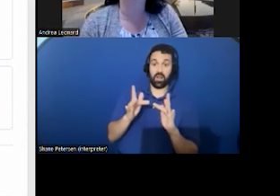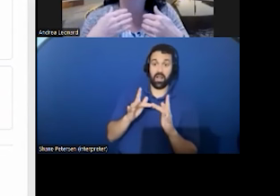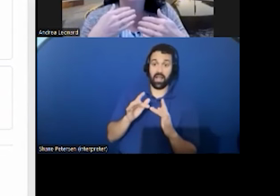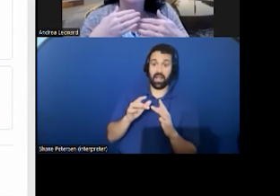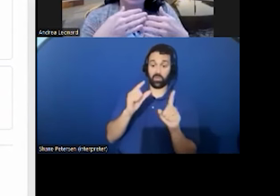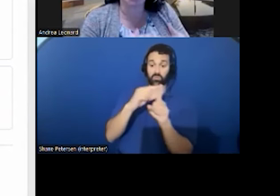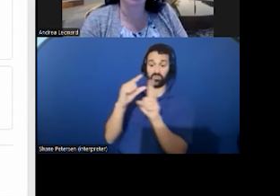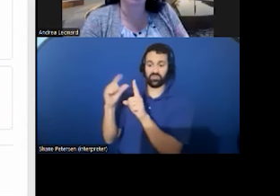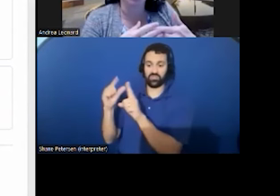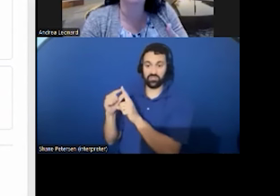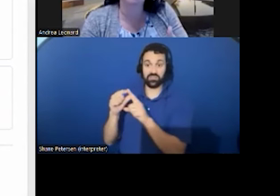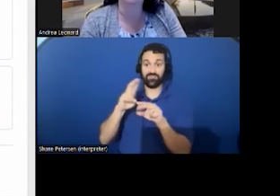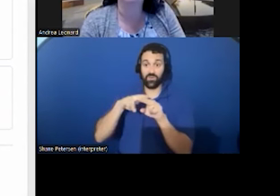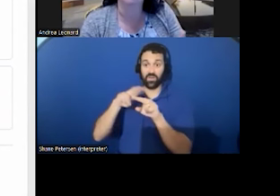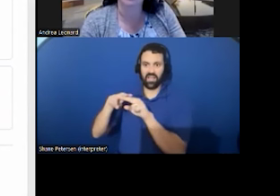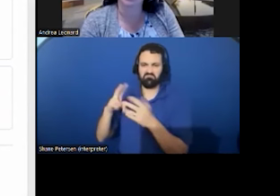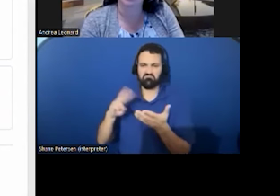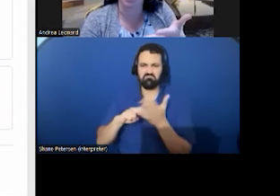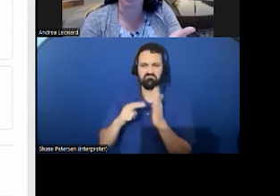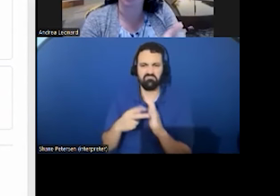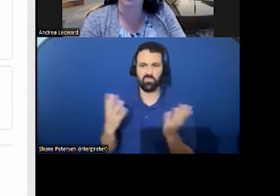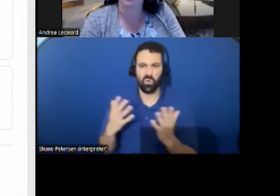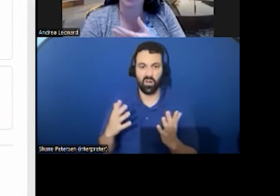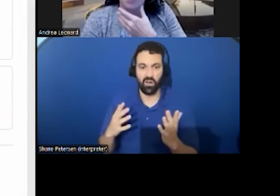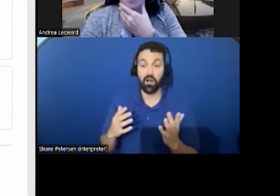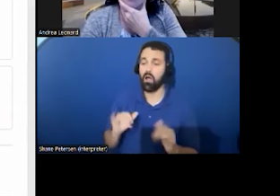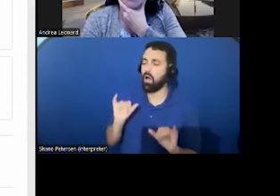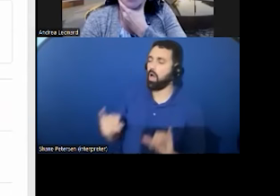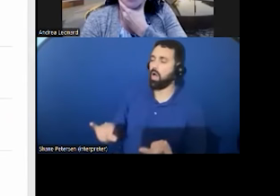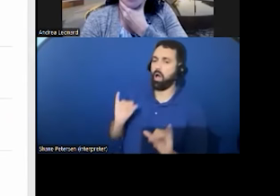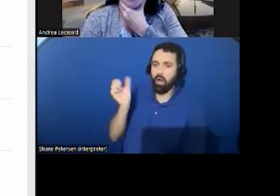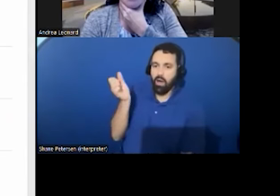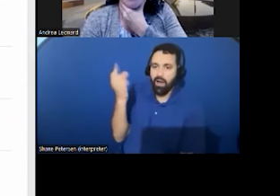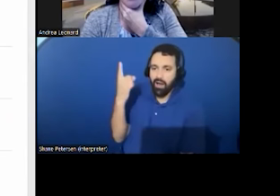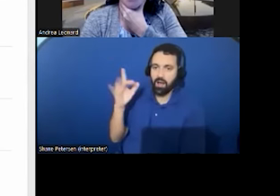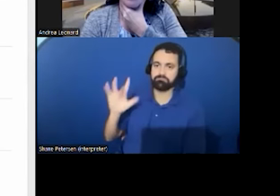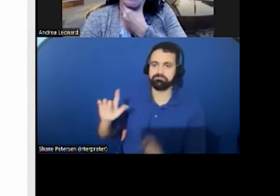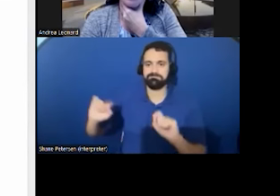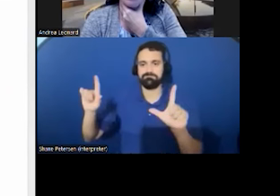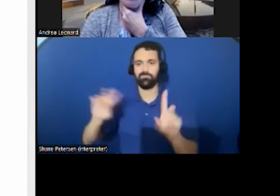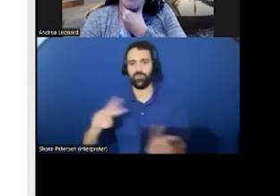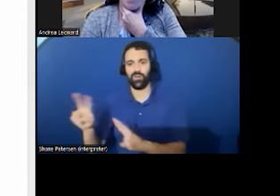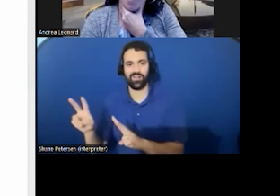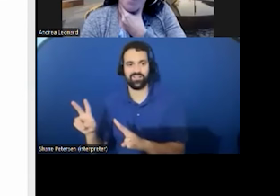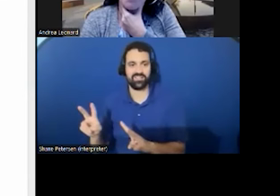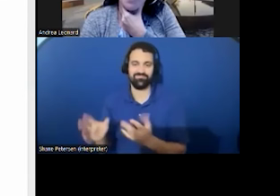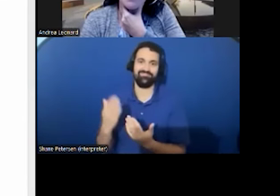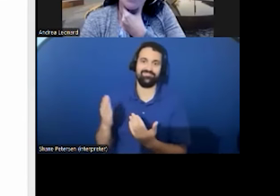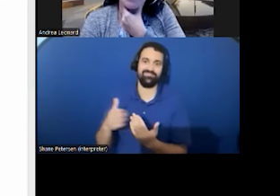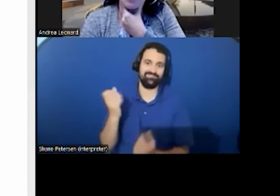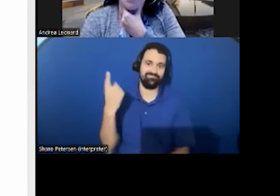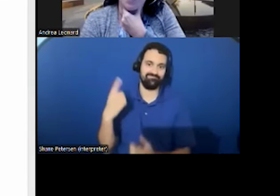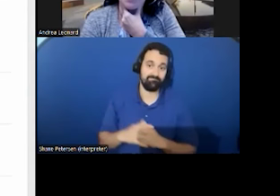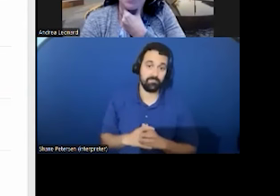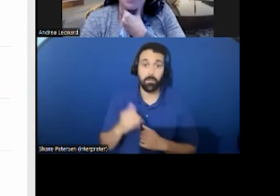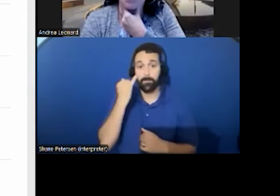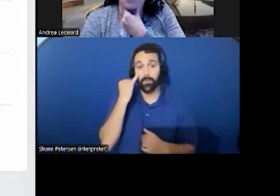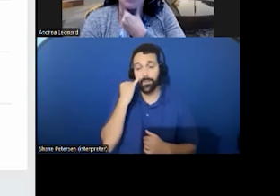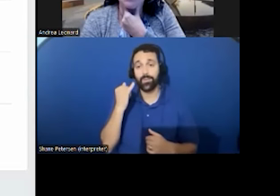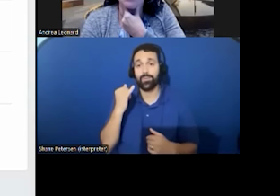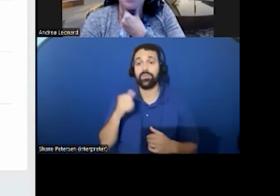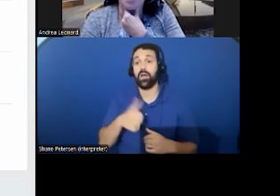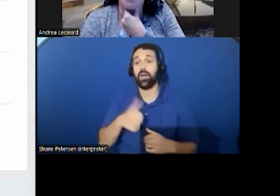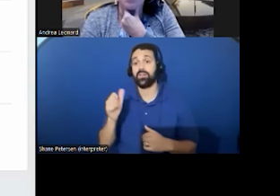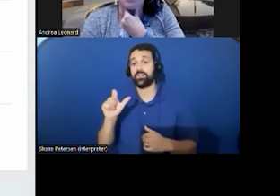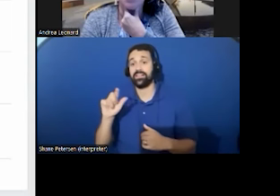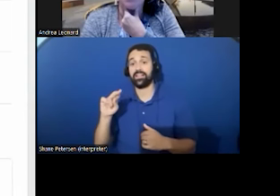description of what someone will go to when they click on this link. If I'm going to make hyperlinks out to outside